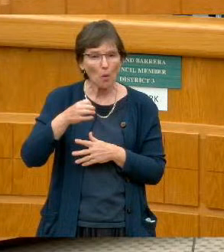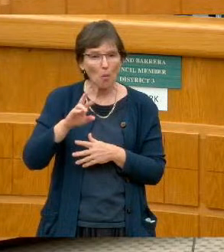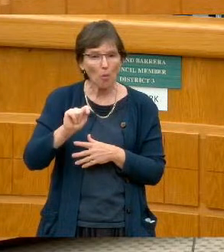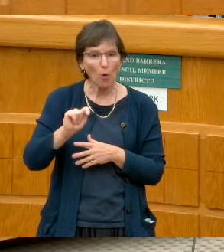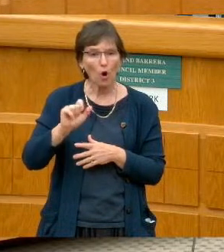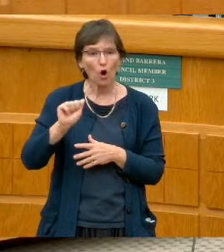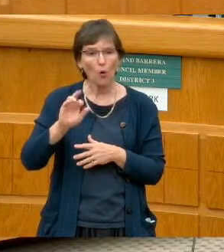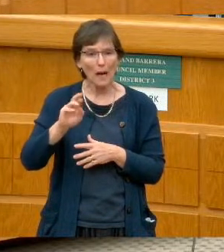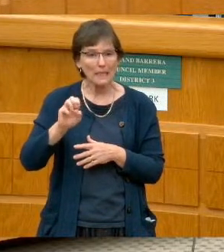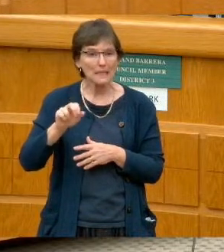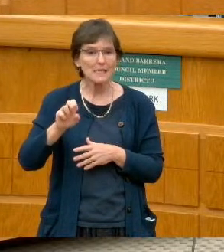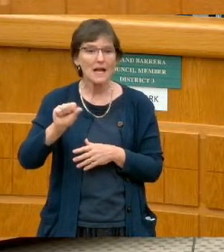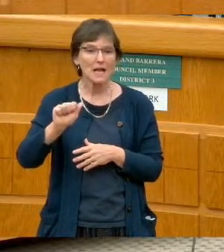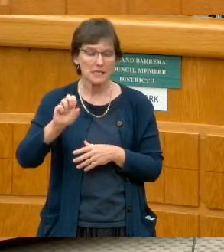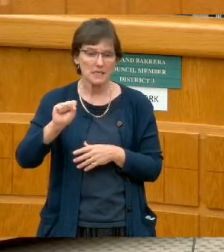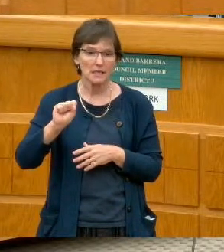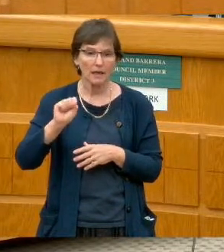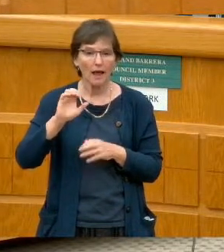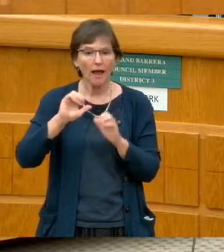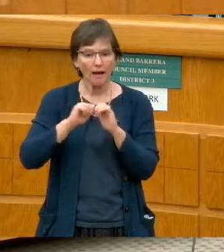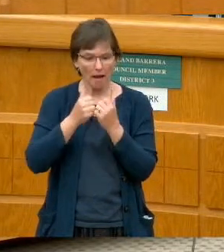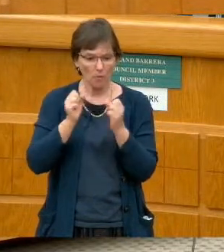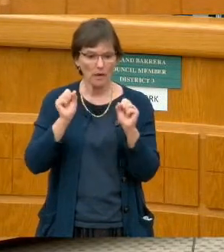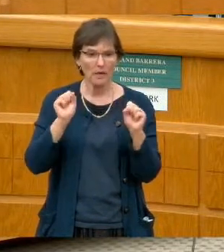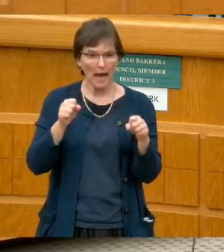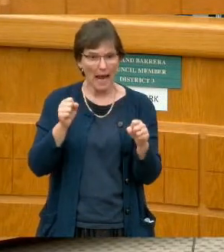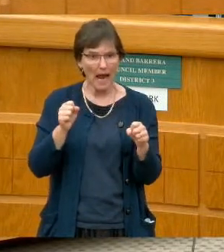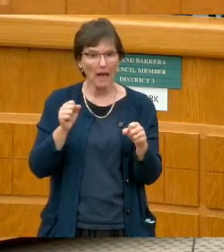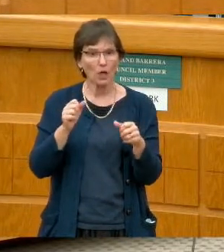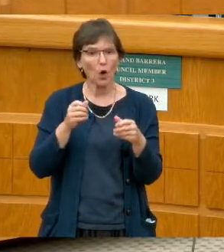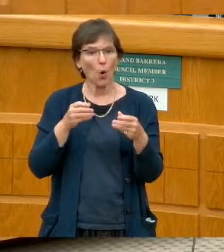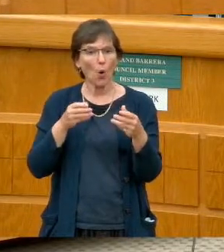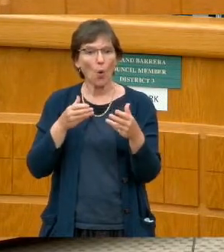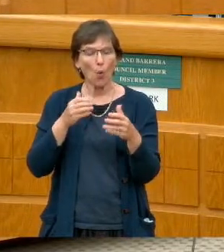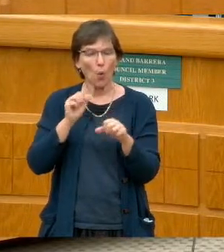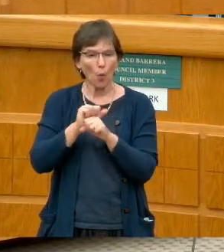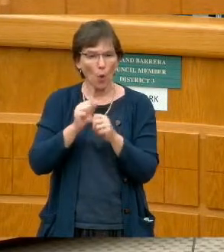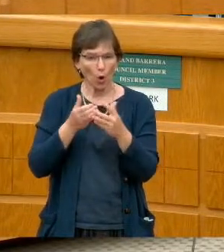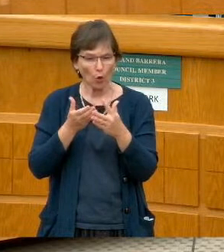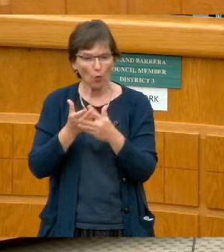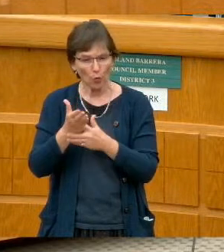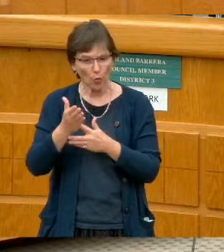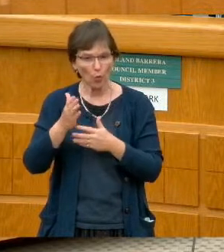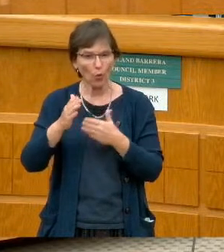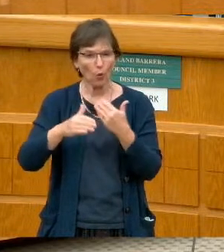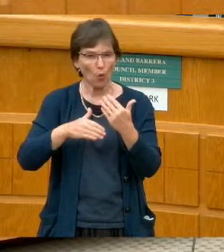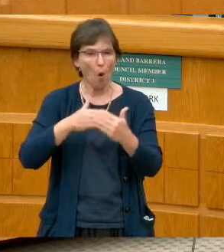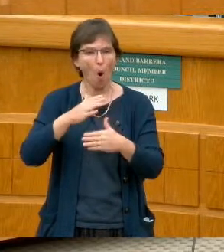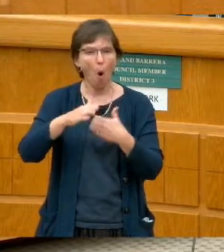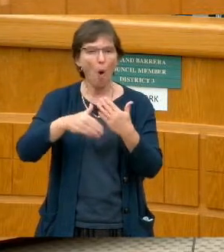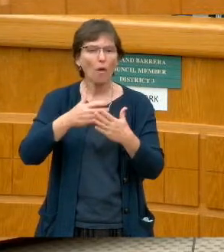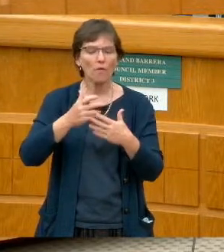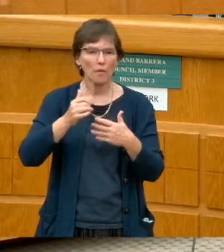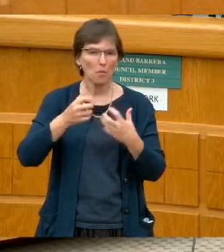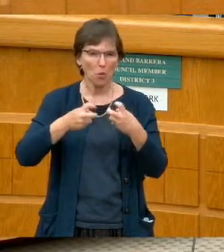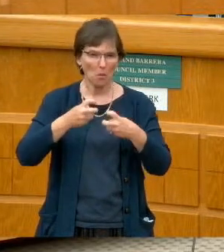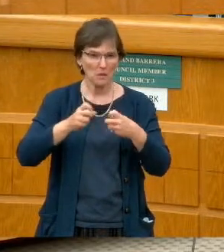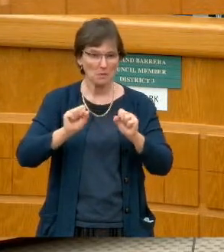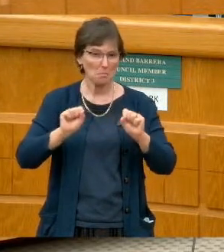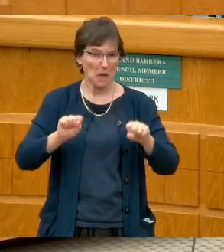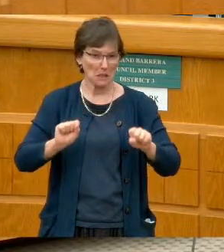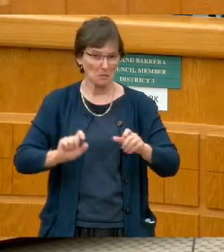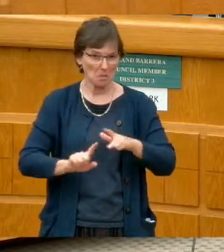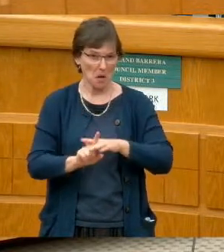Aransas, and how we would carry out these actions in the most cost-effective way possible. All of these are the